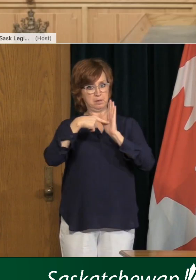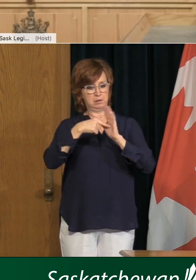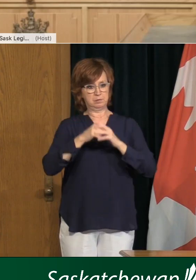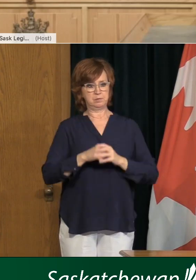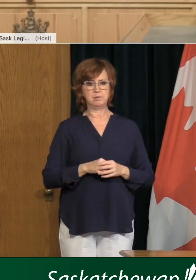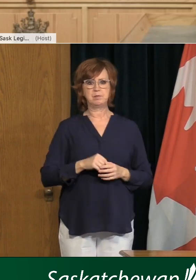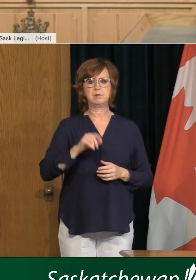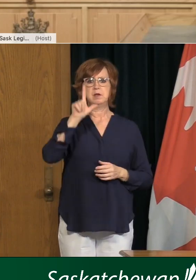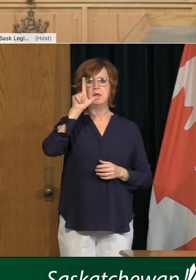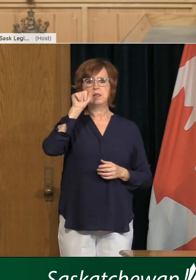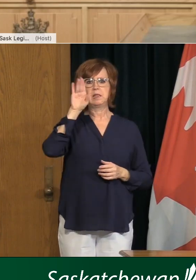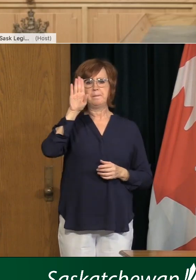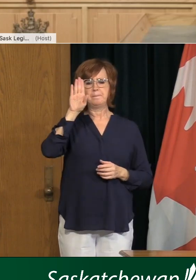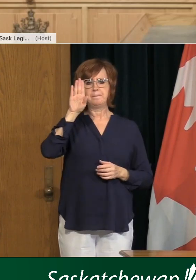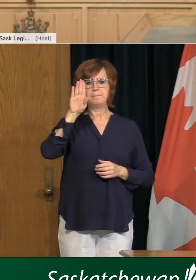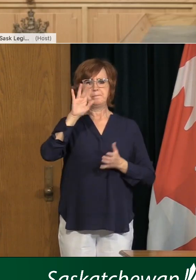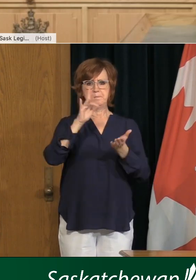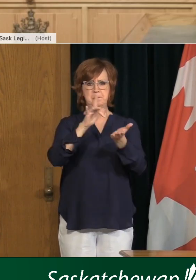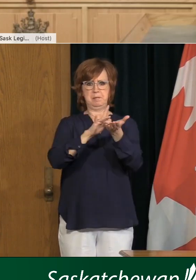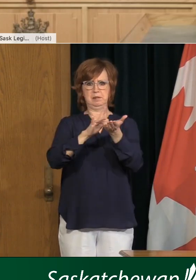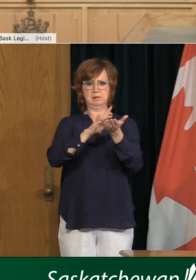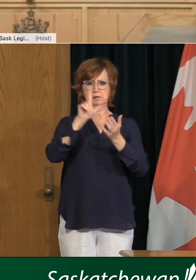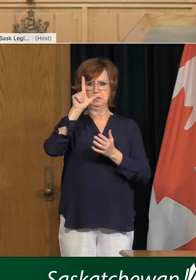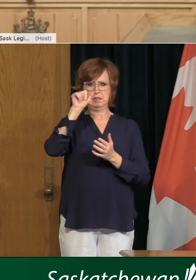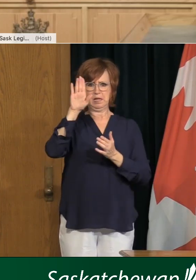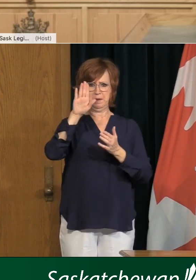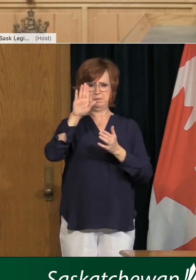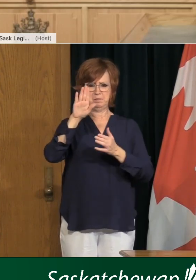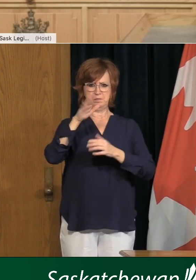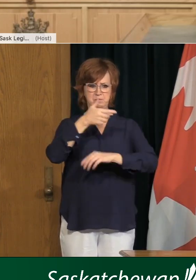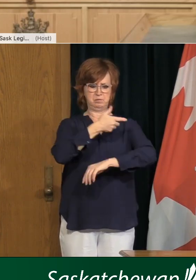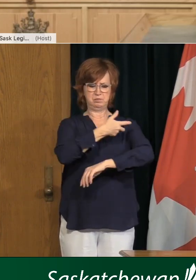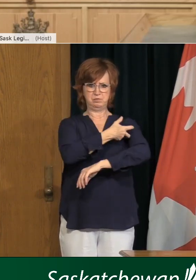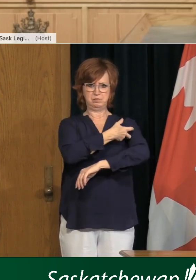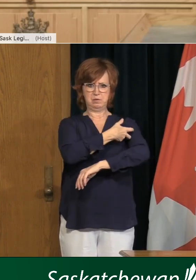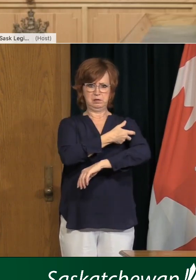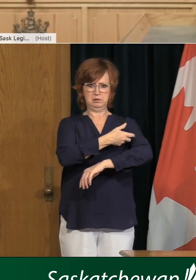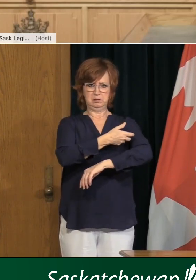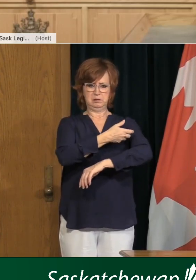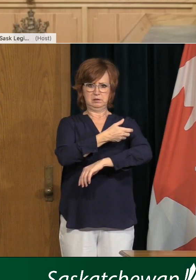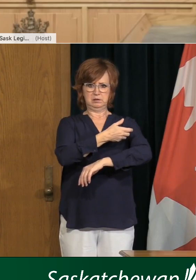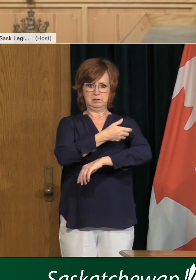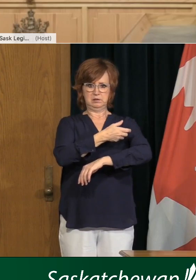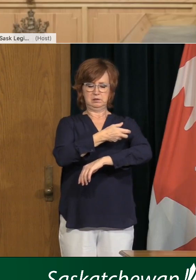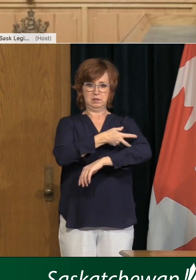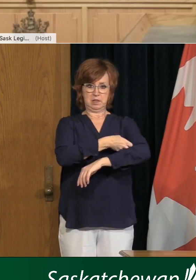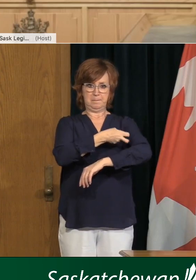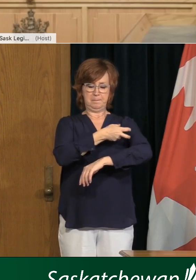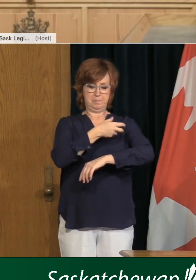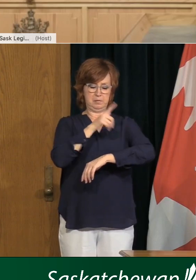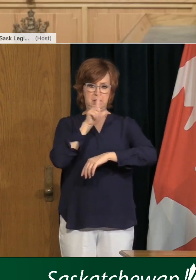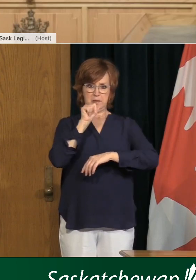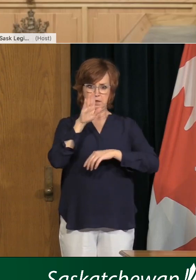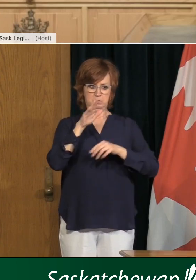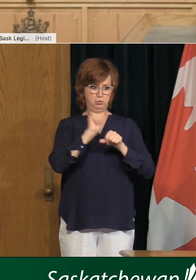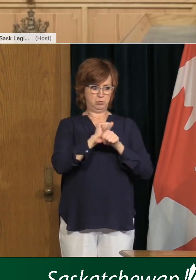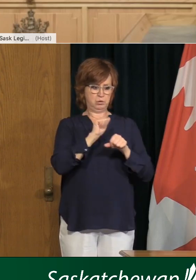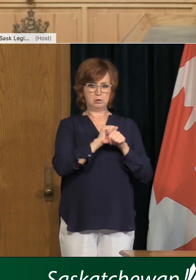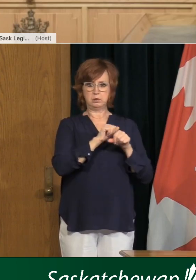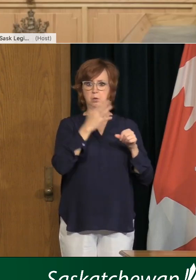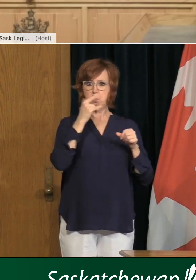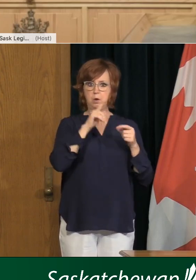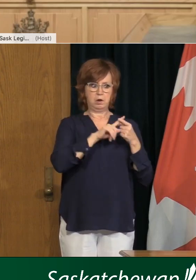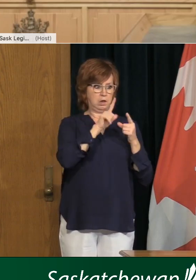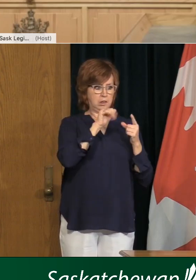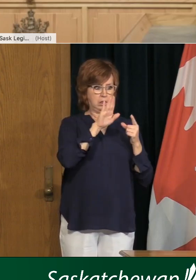is laboratory medicine, which at the moment has lots of people redeployed from their usual activities.